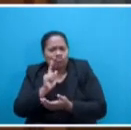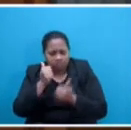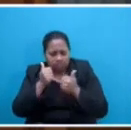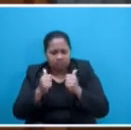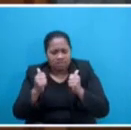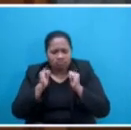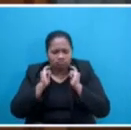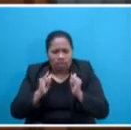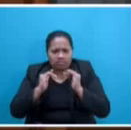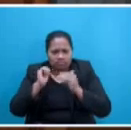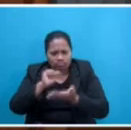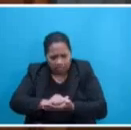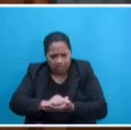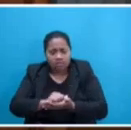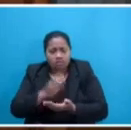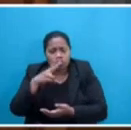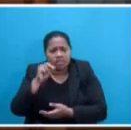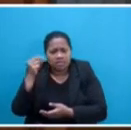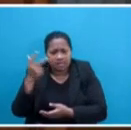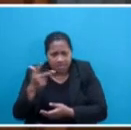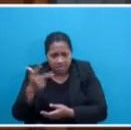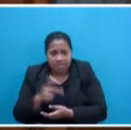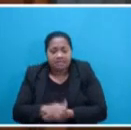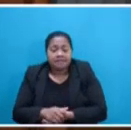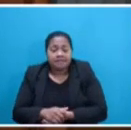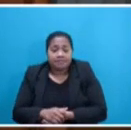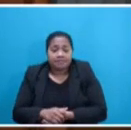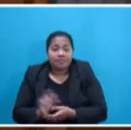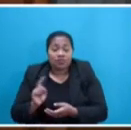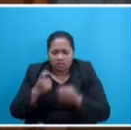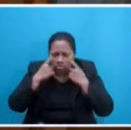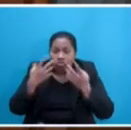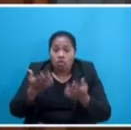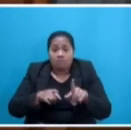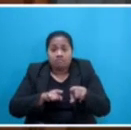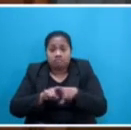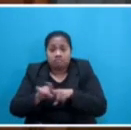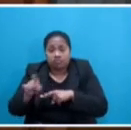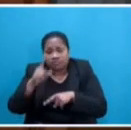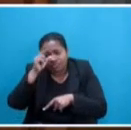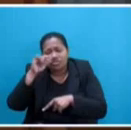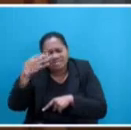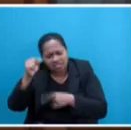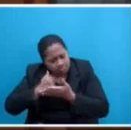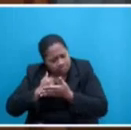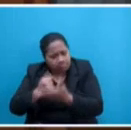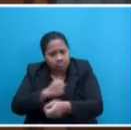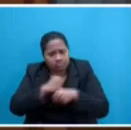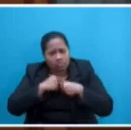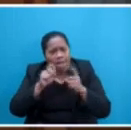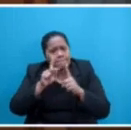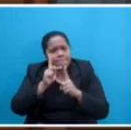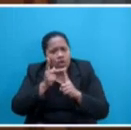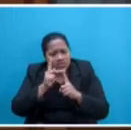victory in 2018 was an honor. Mr. Speaker, sir, it showed that the majority of Fijians still support our policies and our